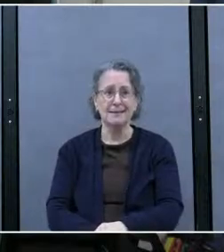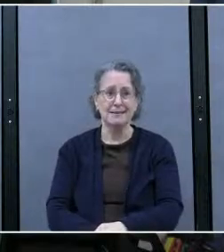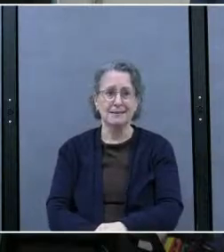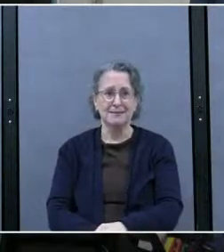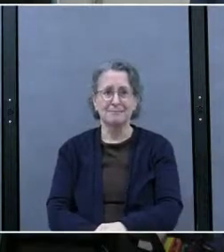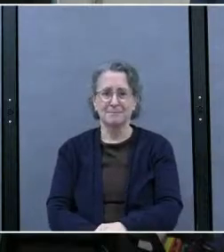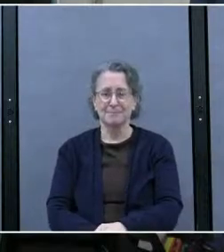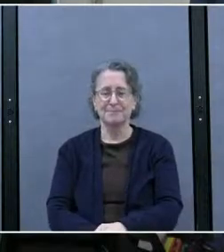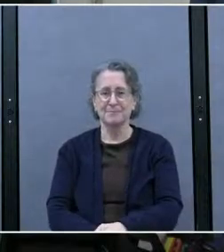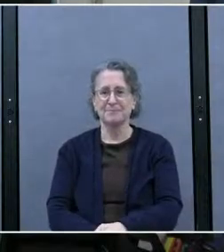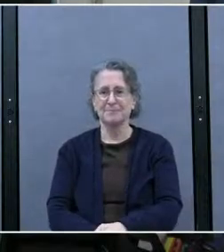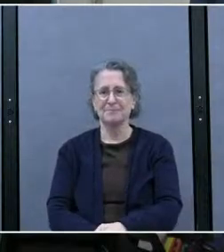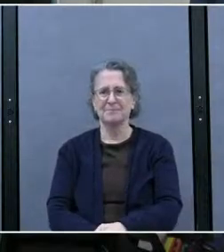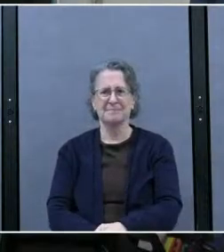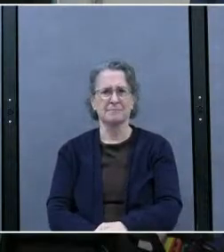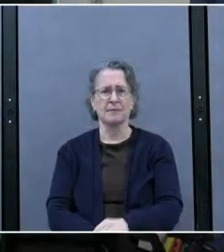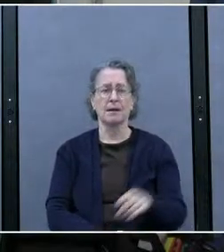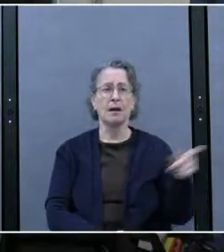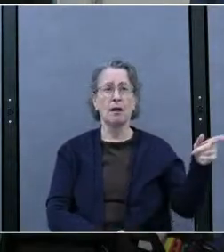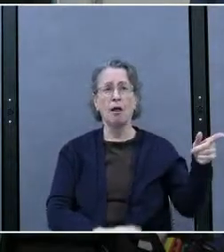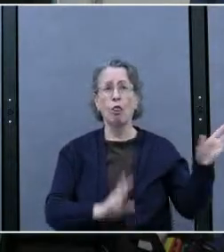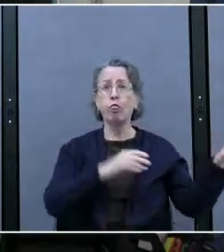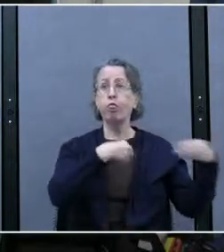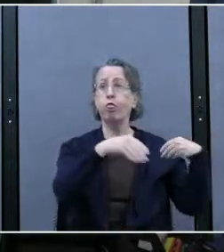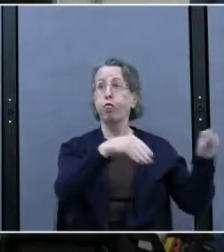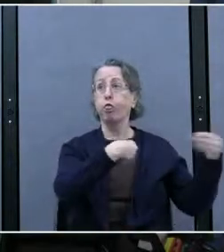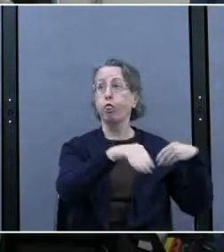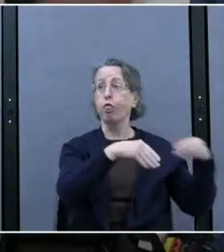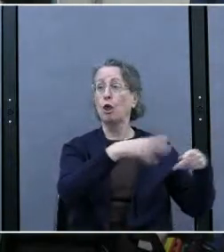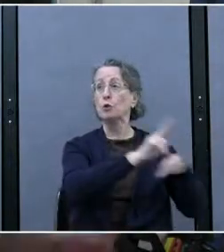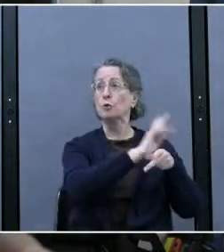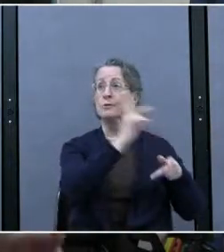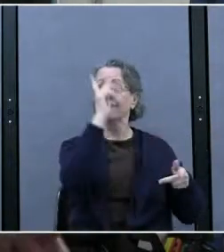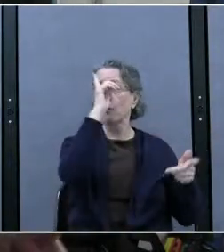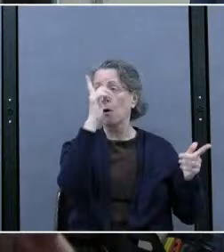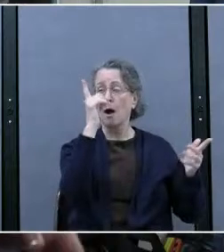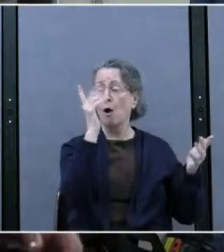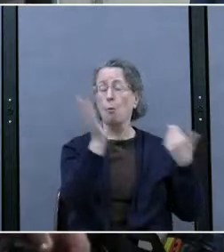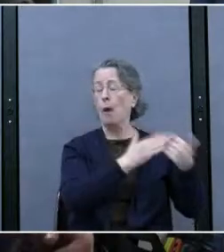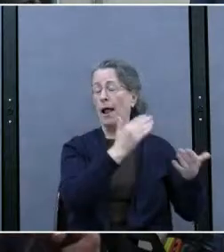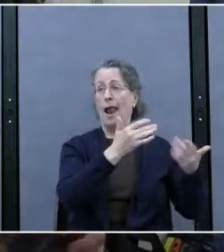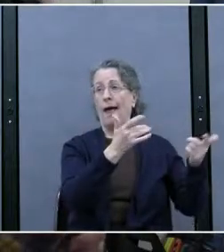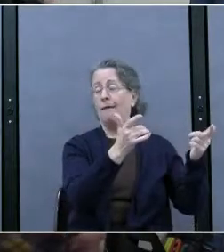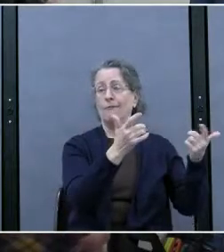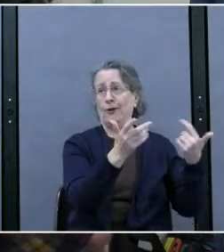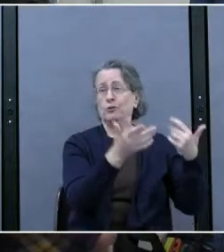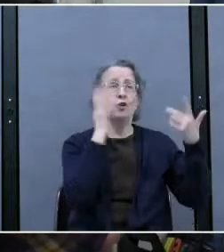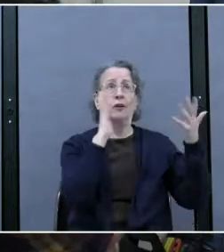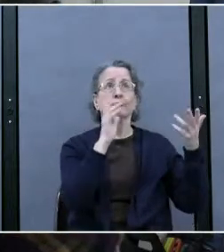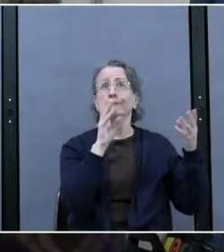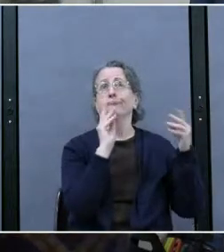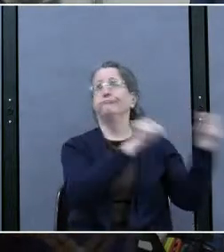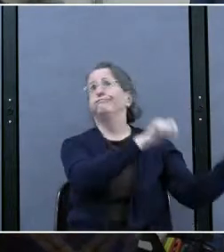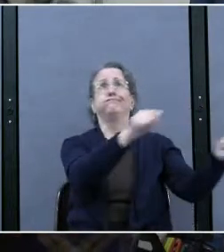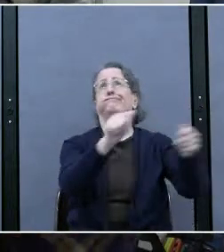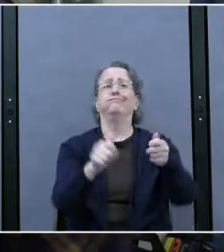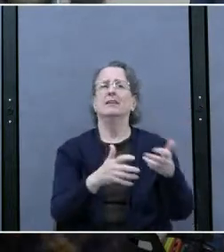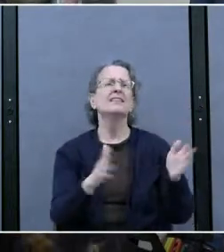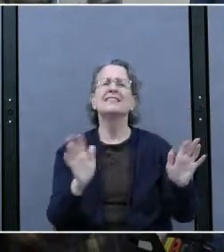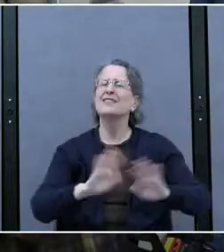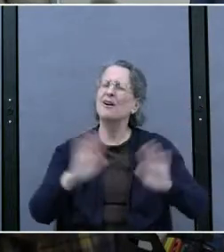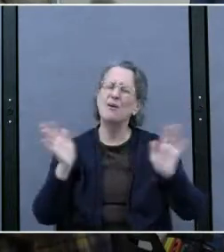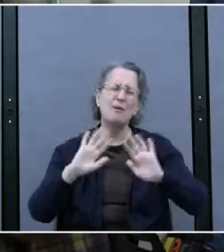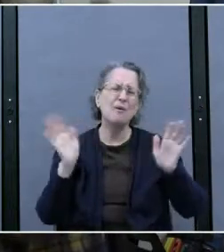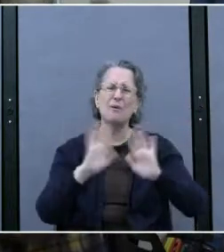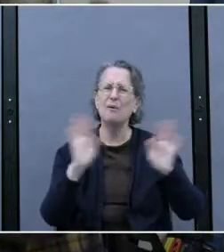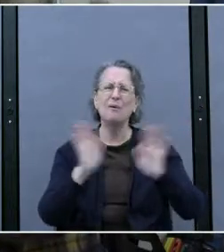a, slush fund. There isn't a decision, this position's not filled, so then we'll use it to, pave